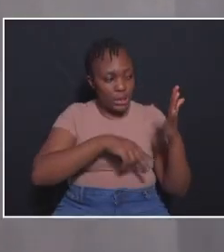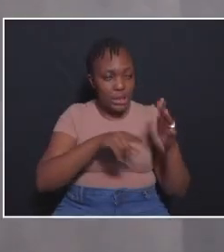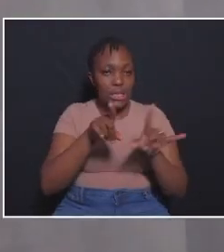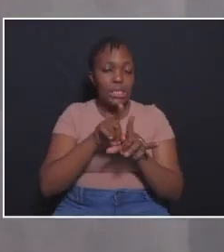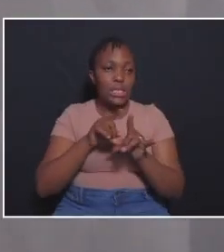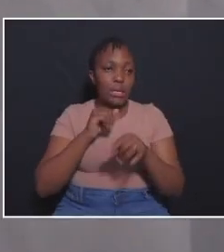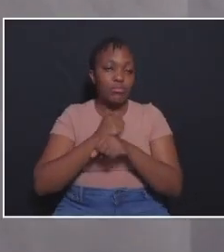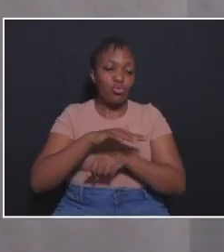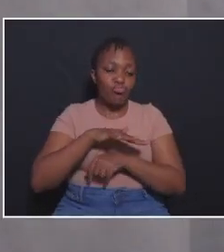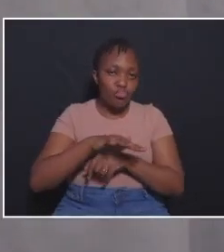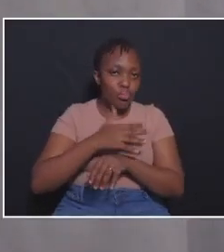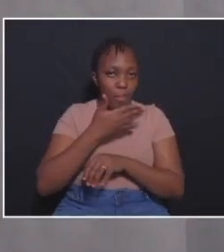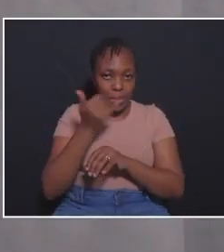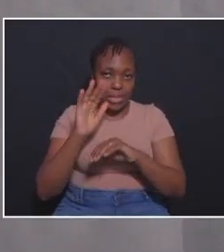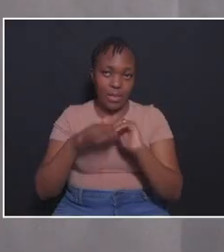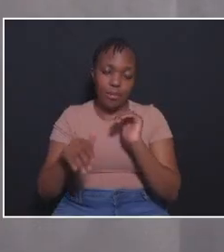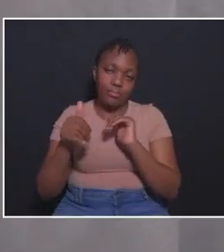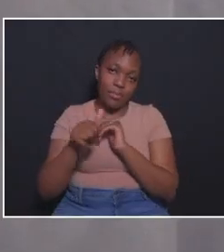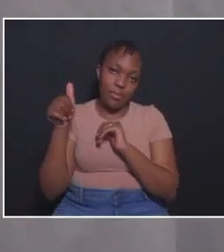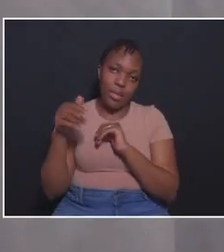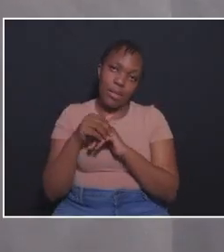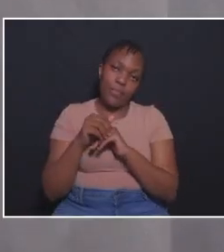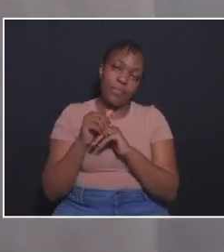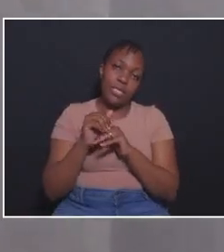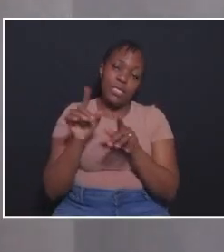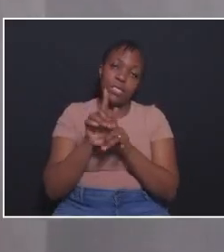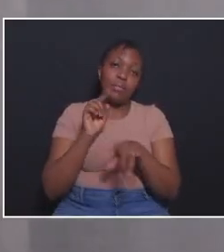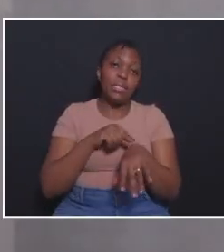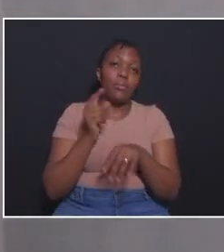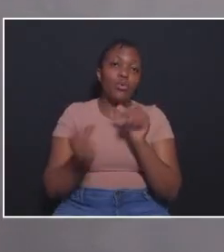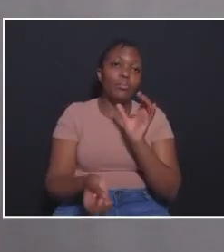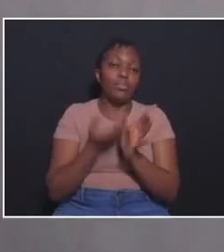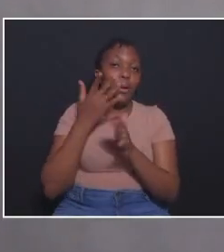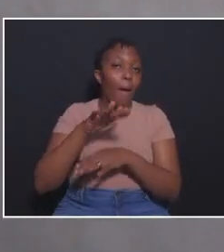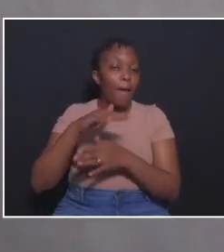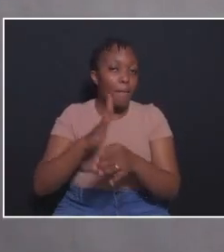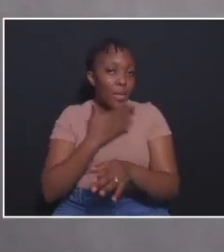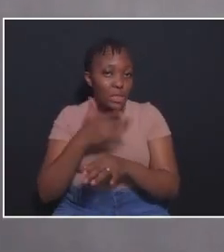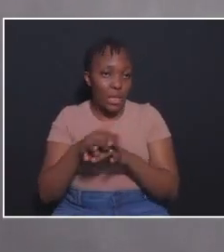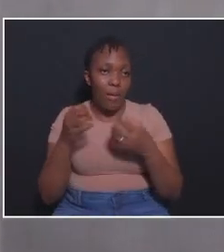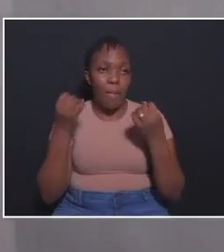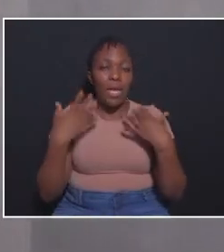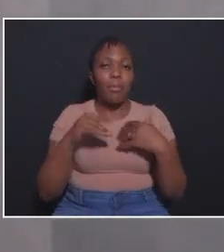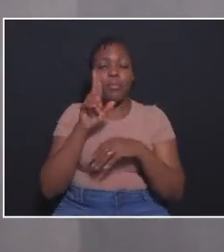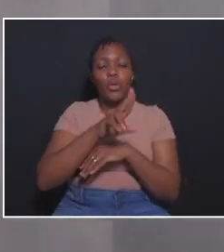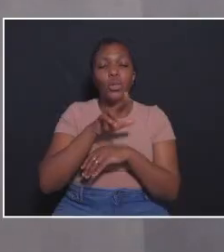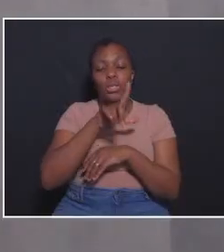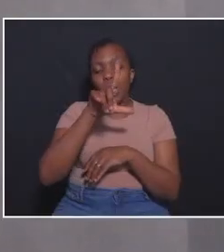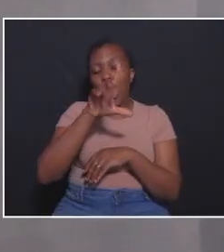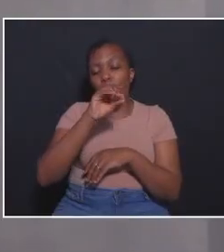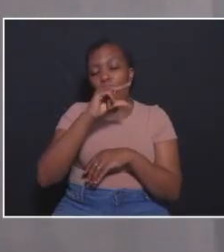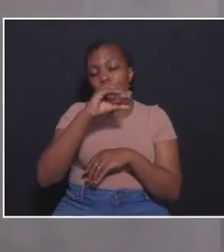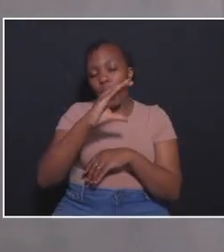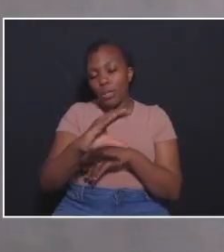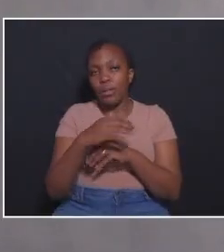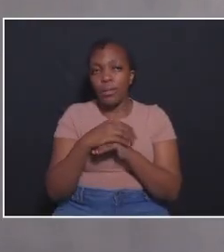Pro Tools, really. And then when you're composing music, many people use Logic, others use Cubase. It depends on what is easier